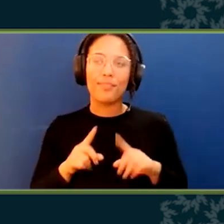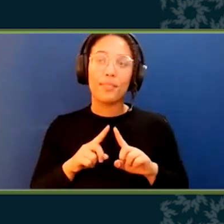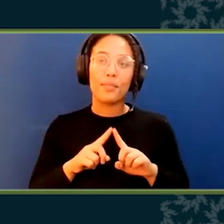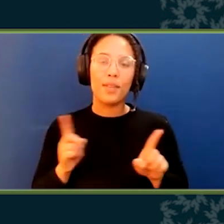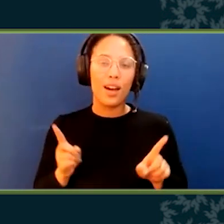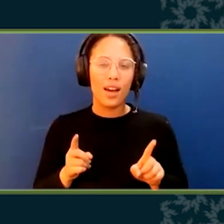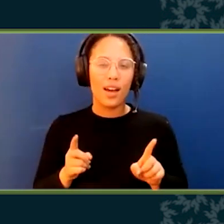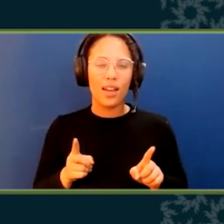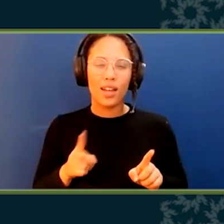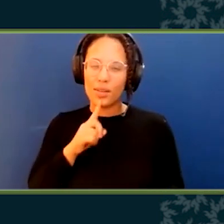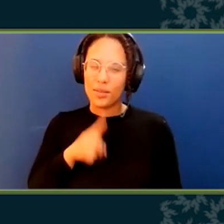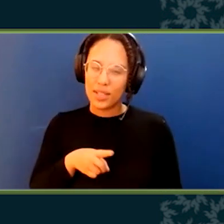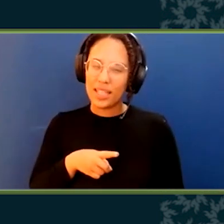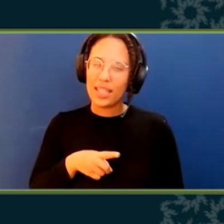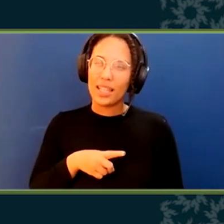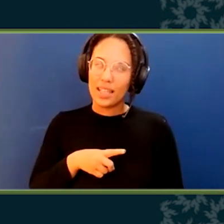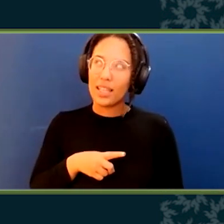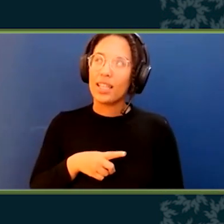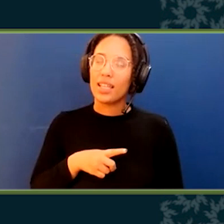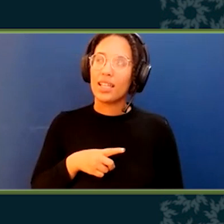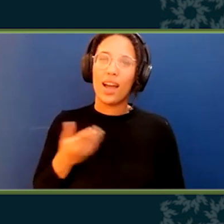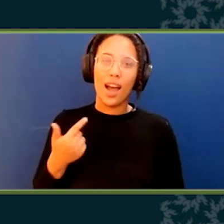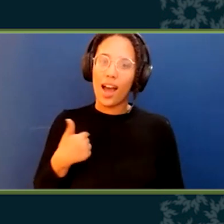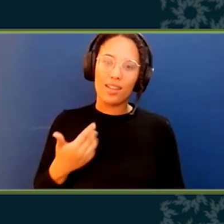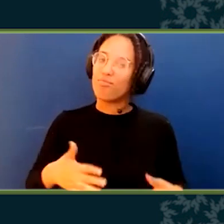up, in bed, resting,